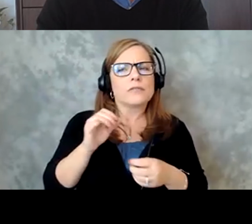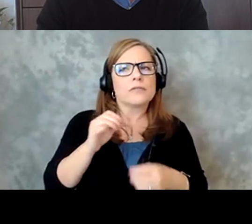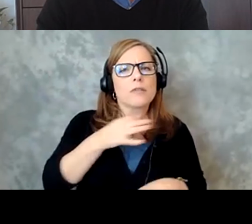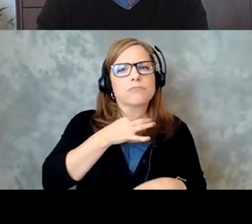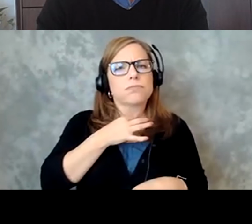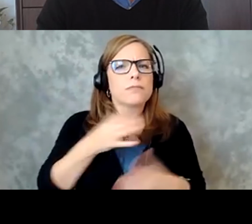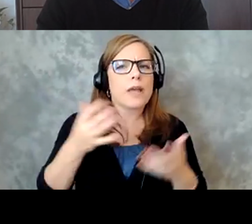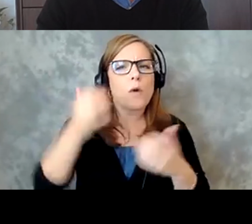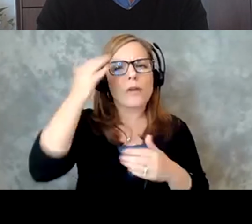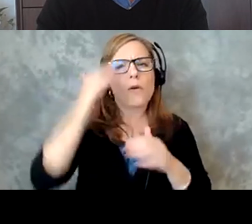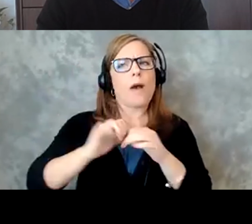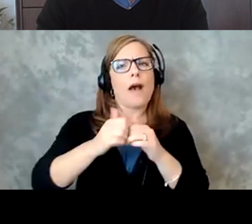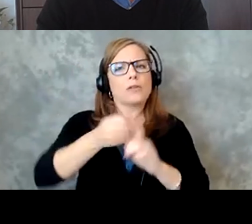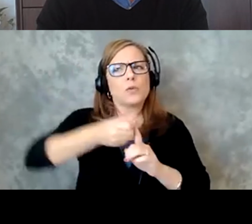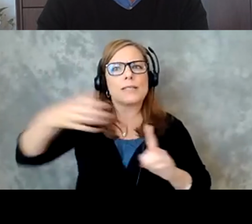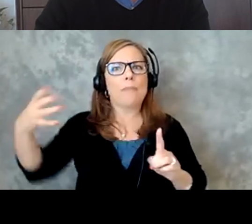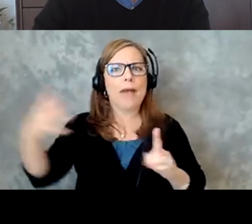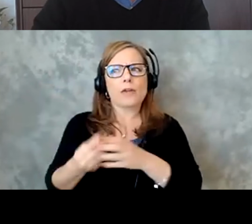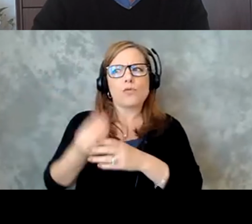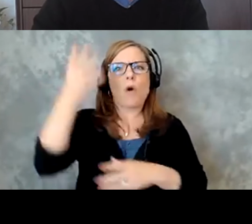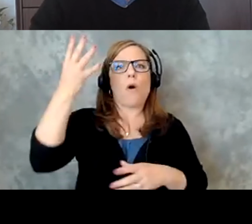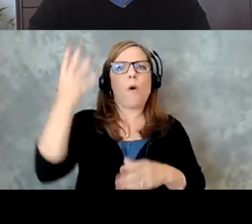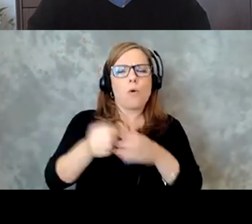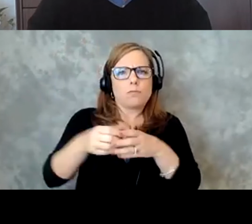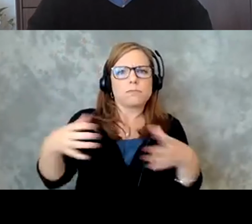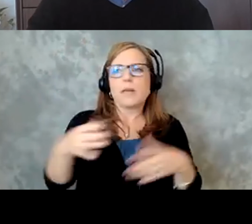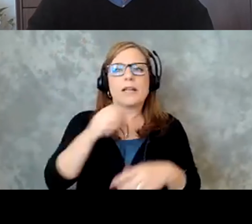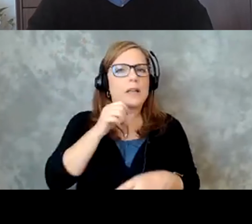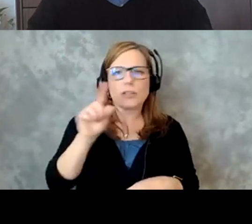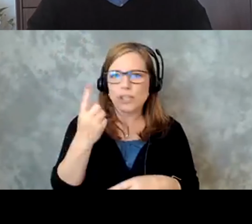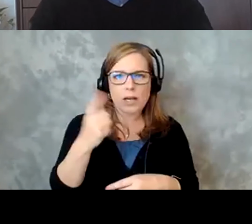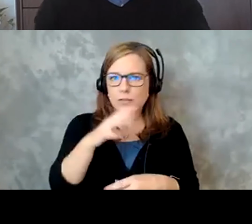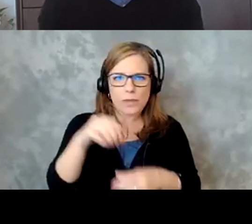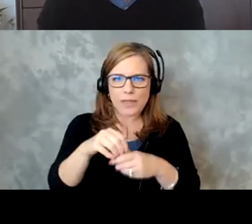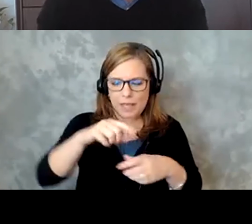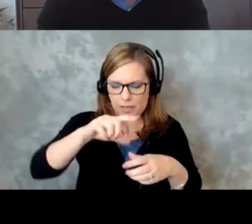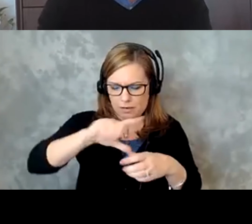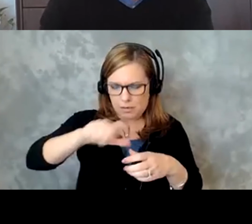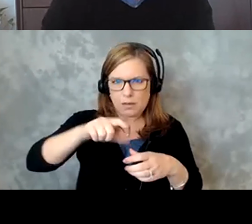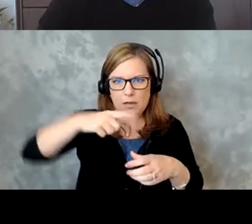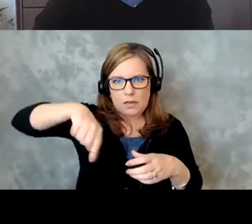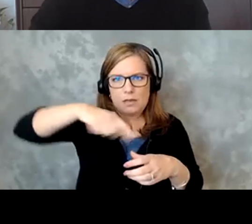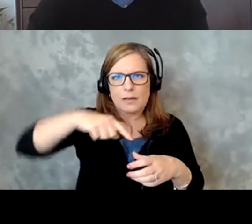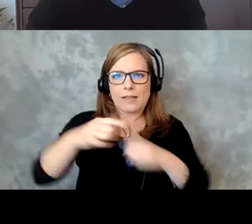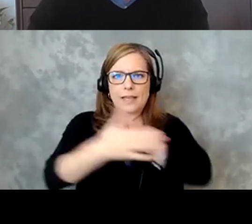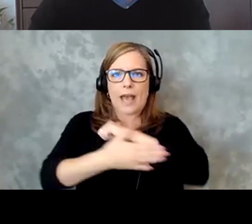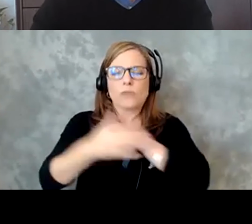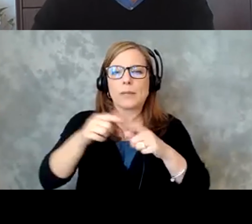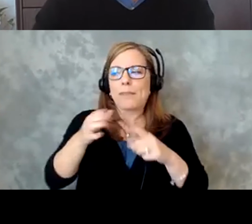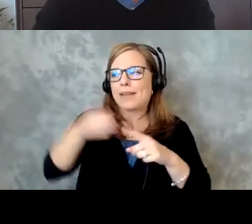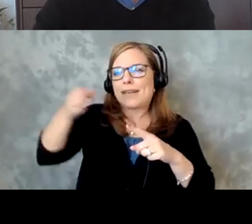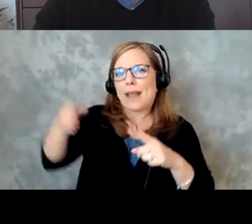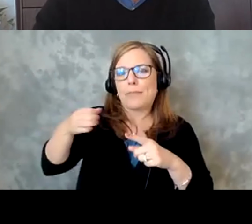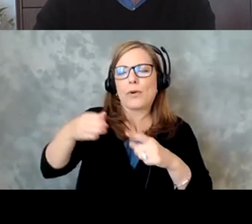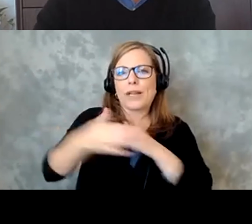and grow their services, not only within the current county they're serving, but to neighboring counties as well. And there's a